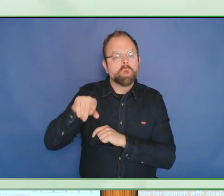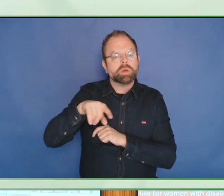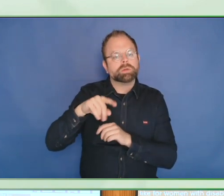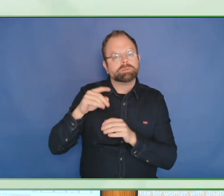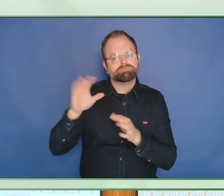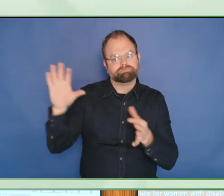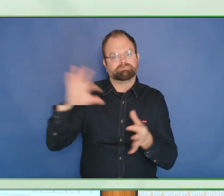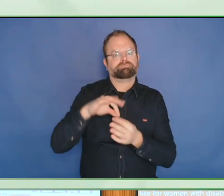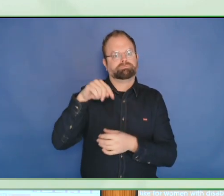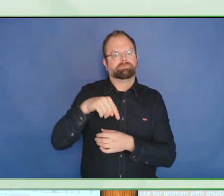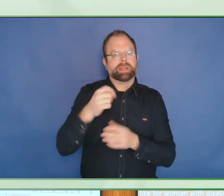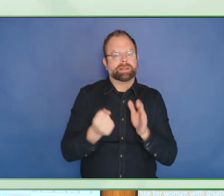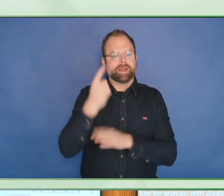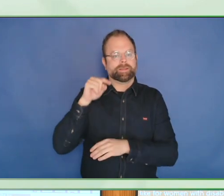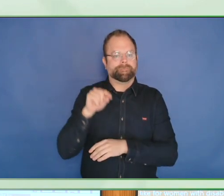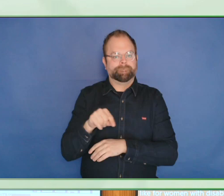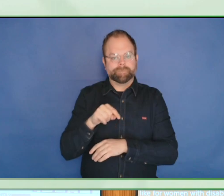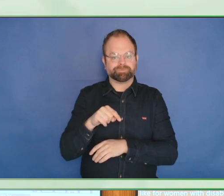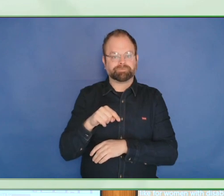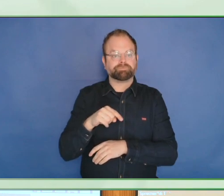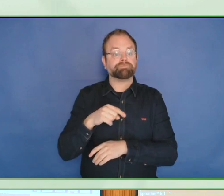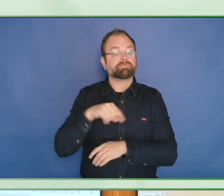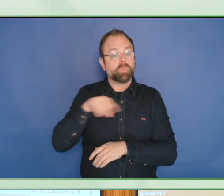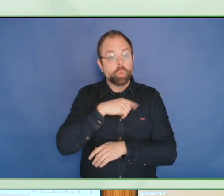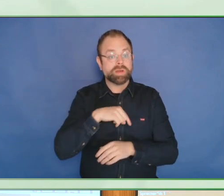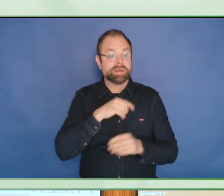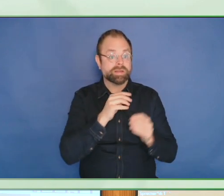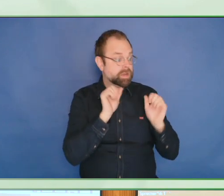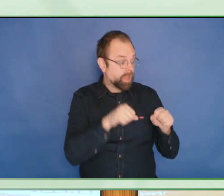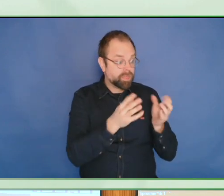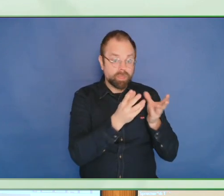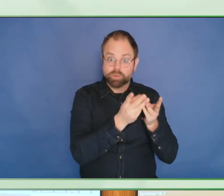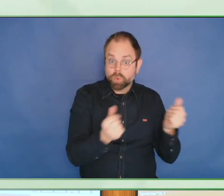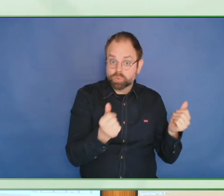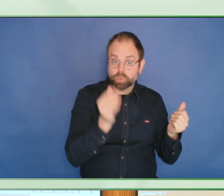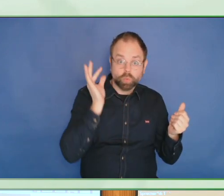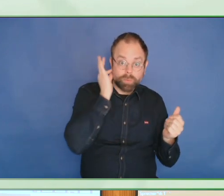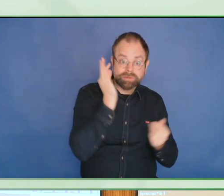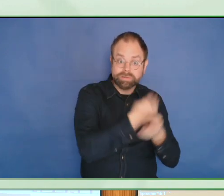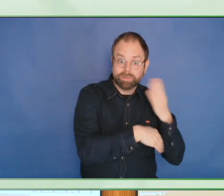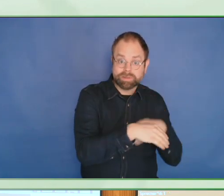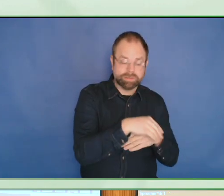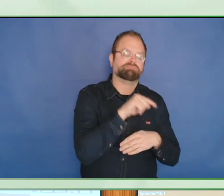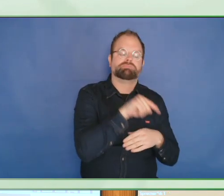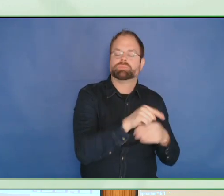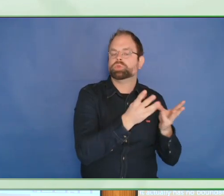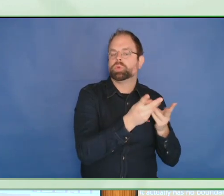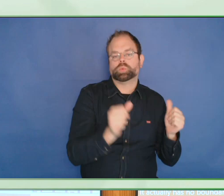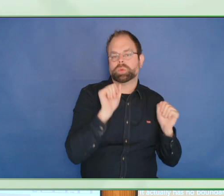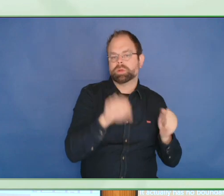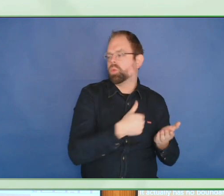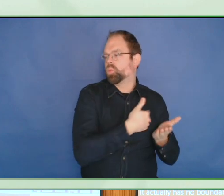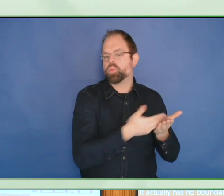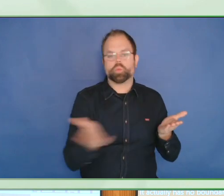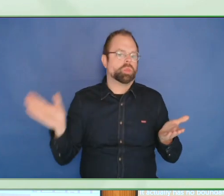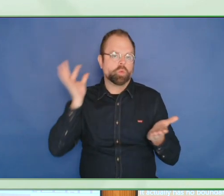course, regional and cultural contexts everywhere, but women with disabilities are marginalized across the